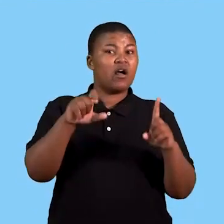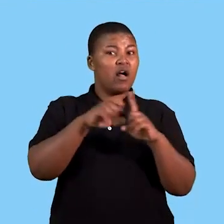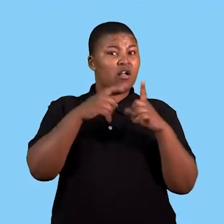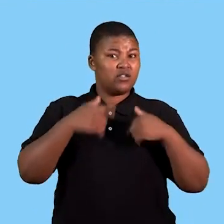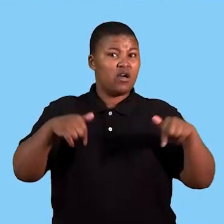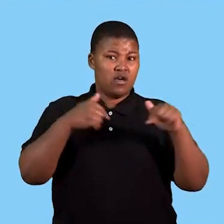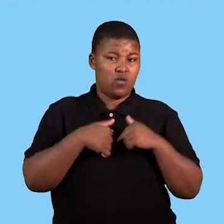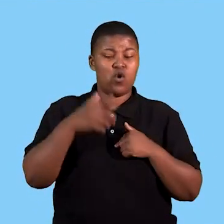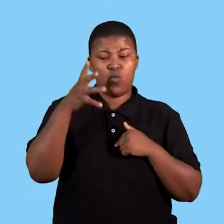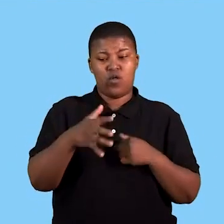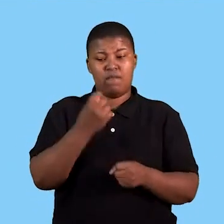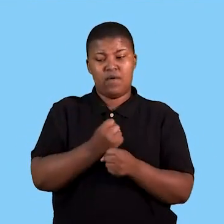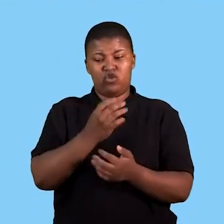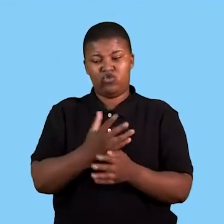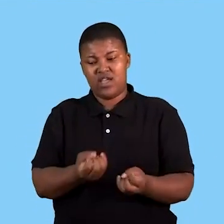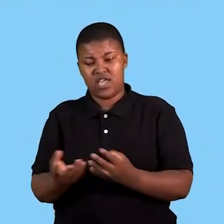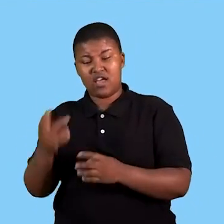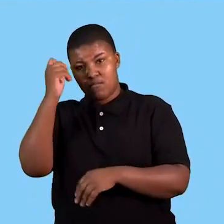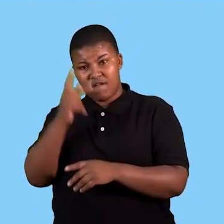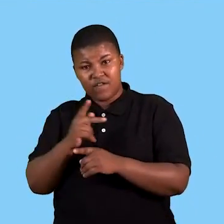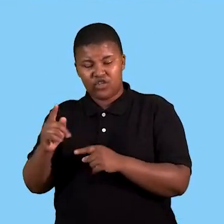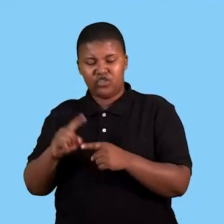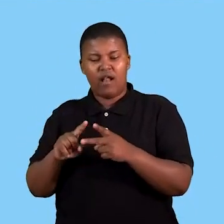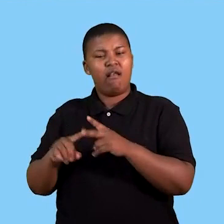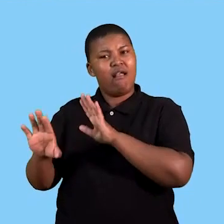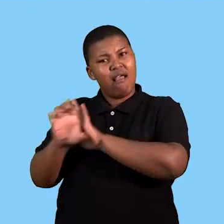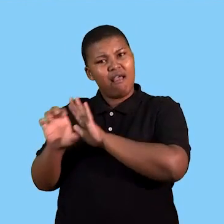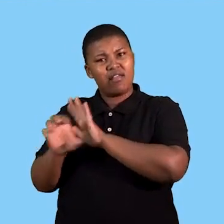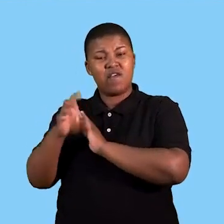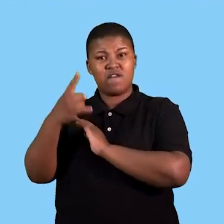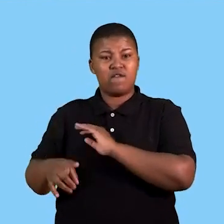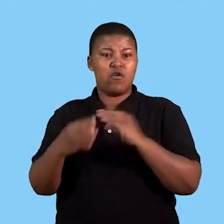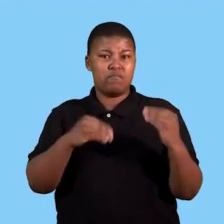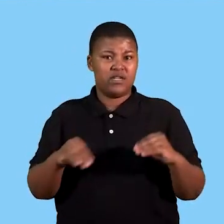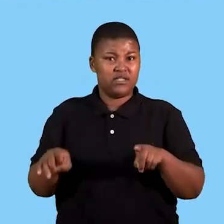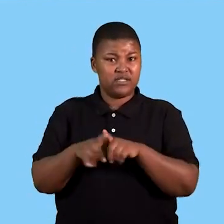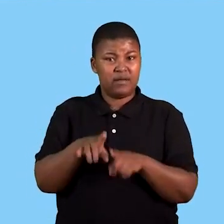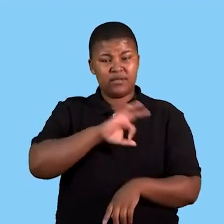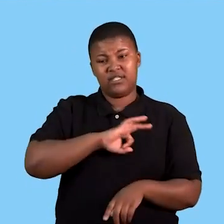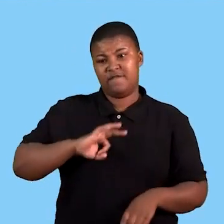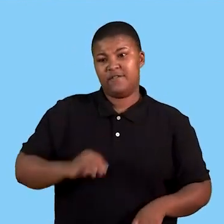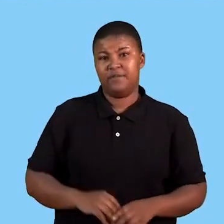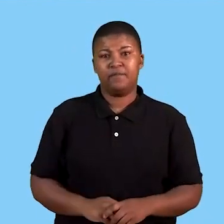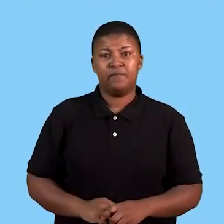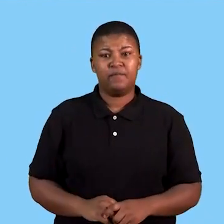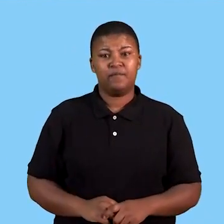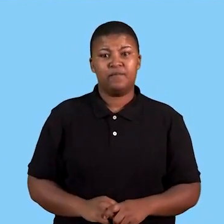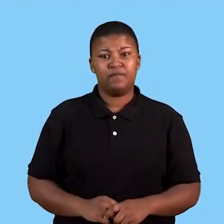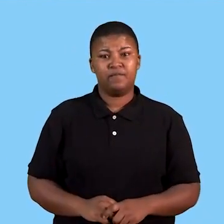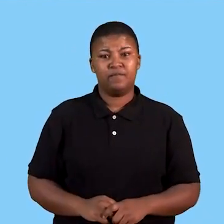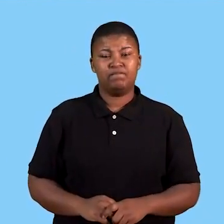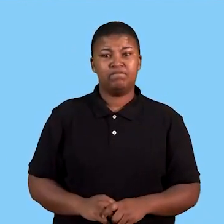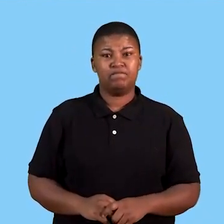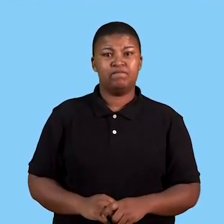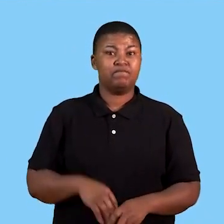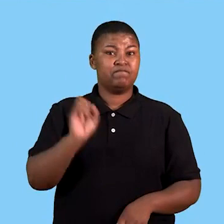culture will directly feed into the ethics and the professionality of the business and its employees. So